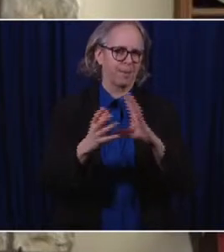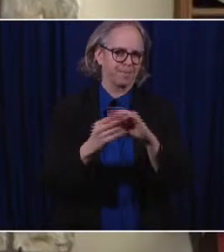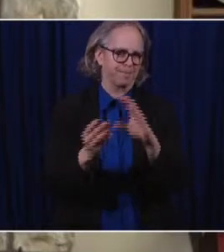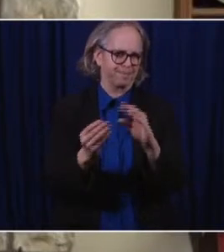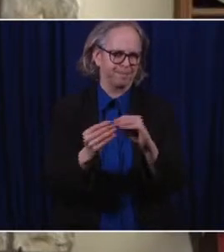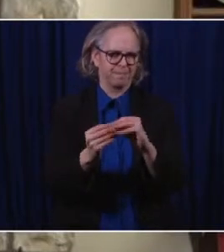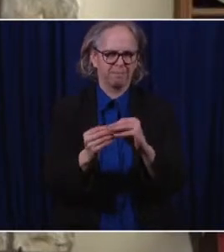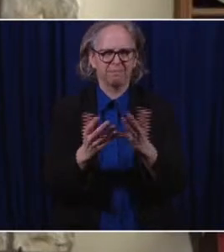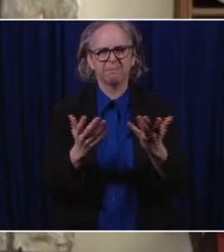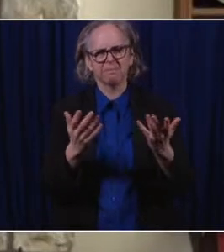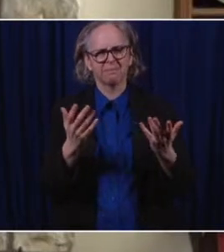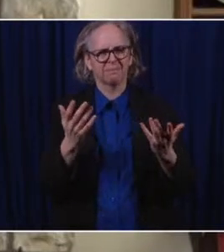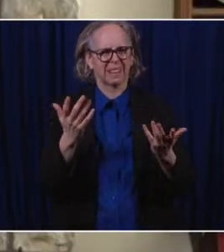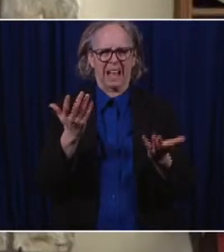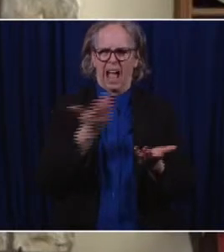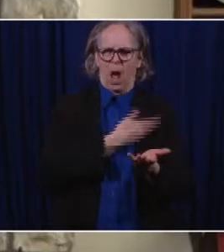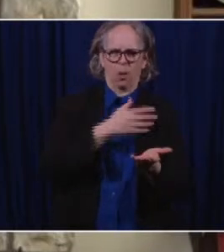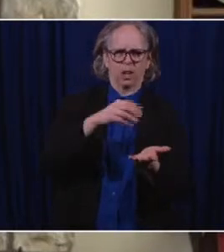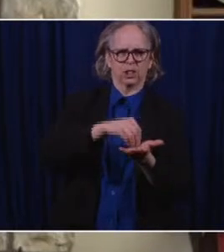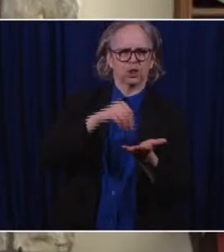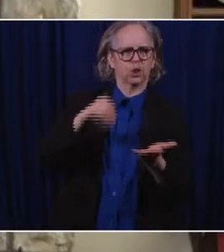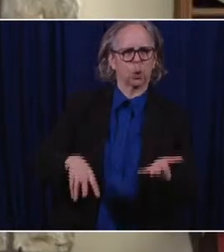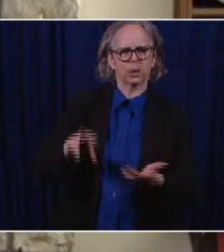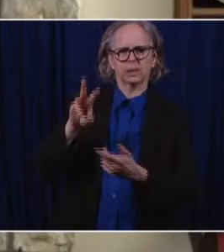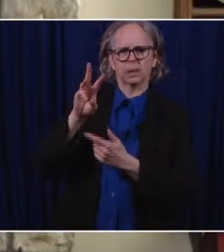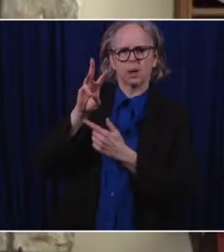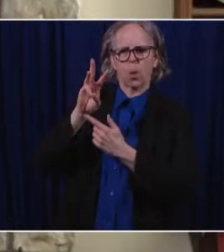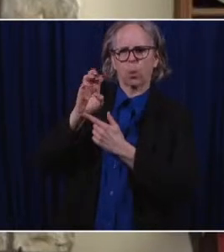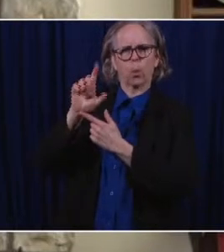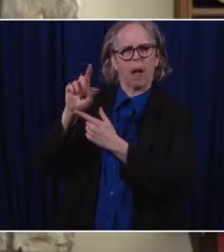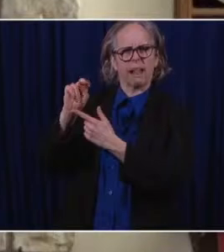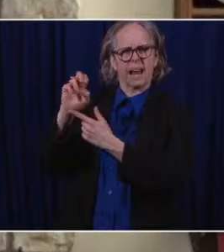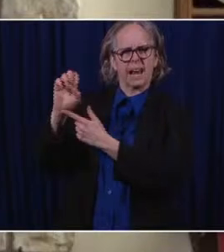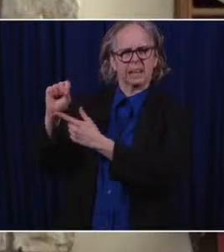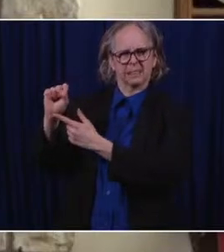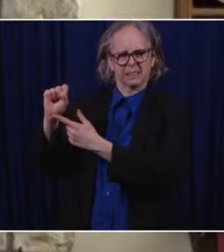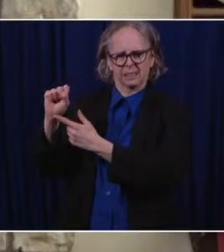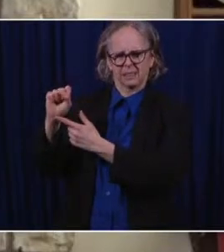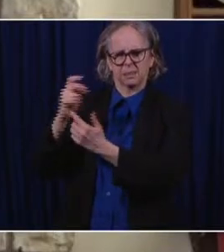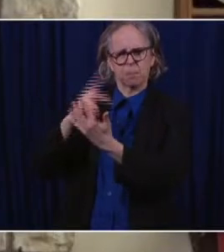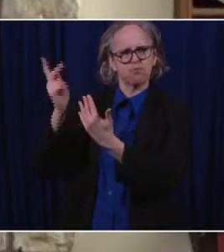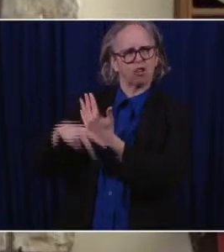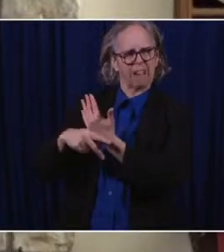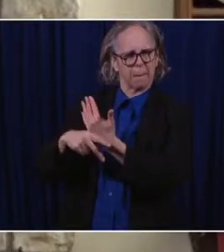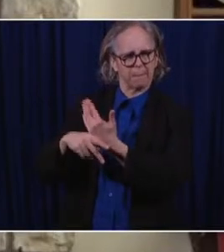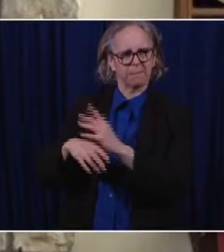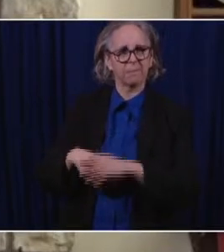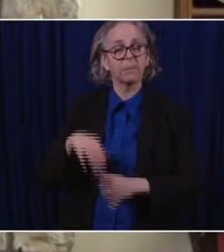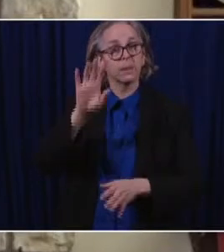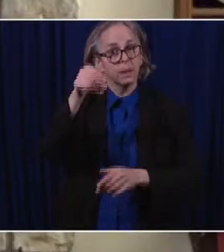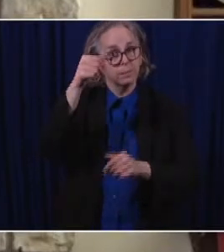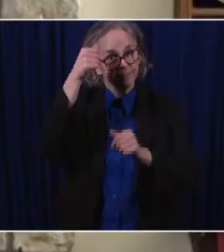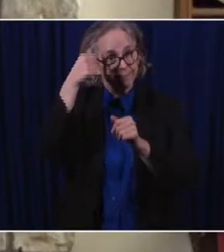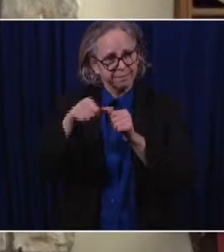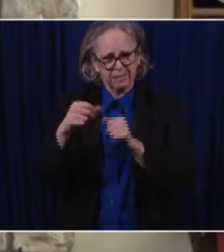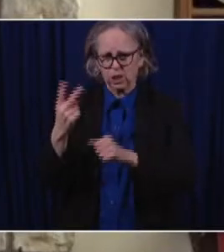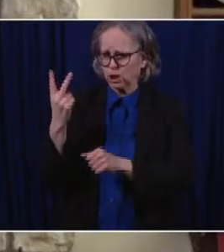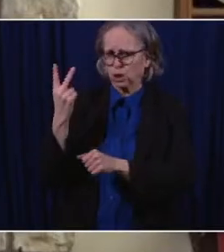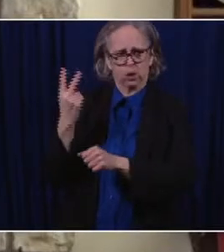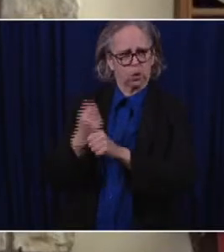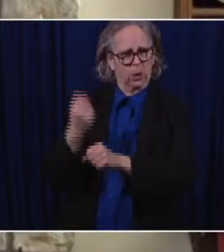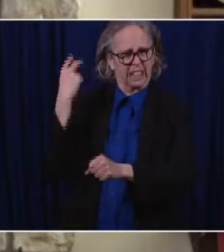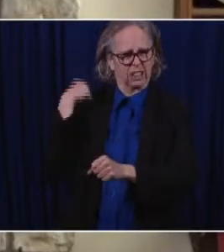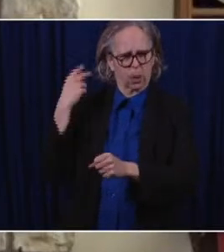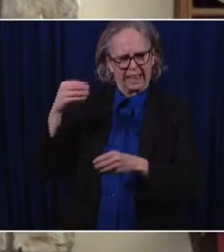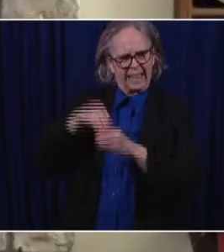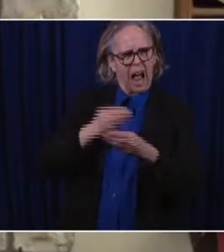and success programs. In my budget 2 years ago, we put a significant amount of money in our budget for